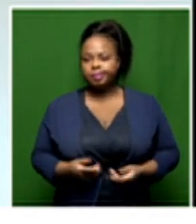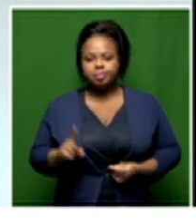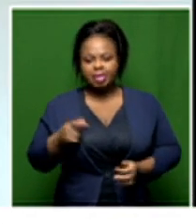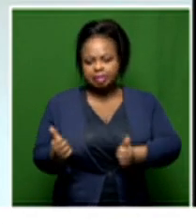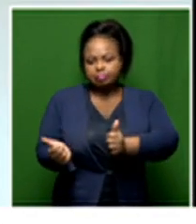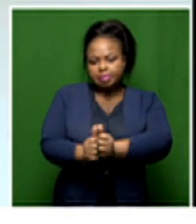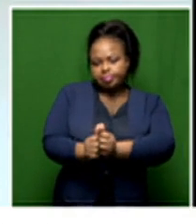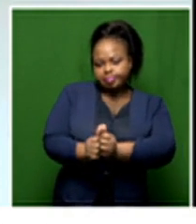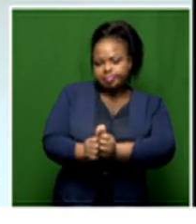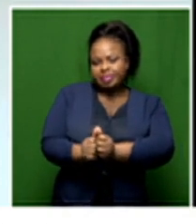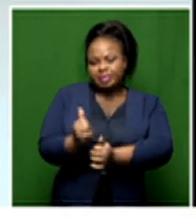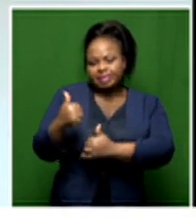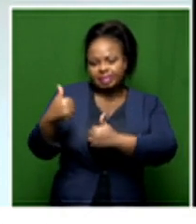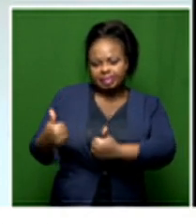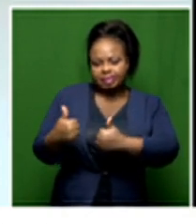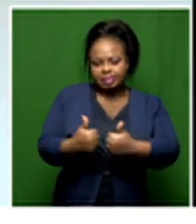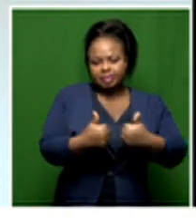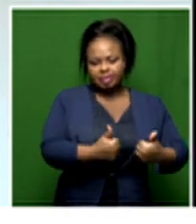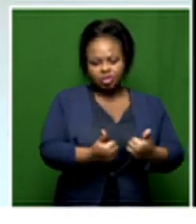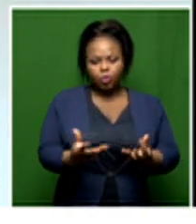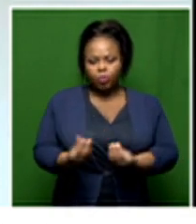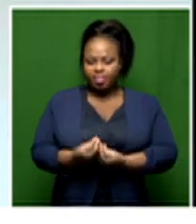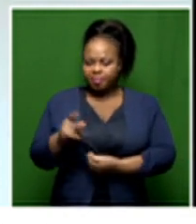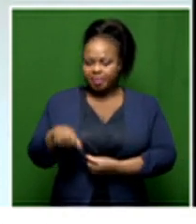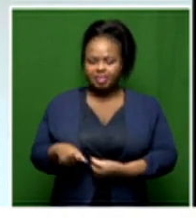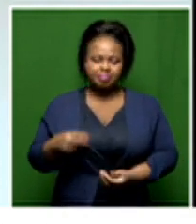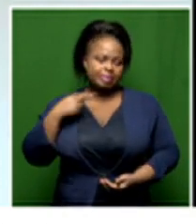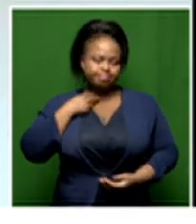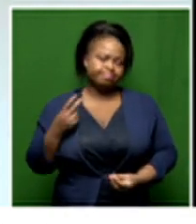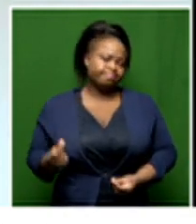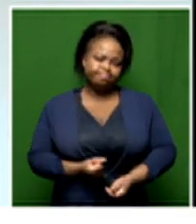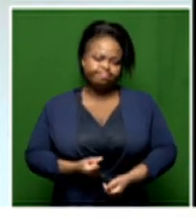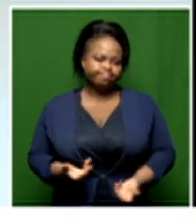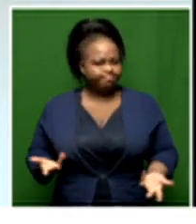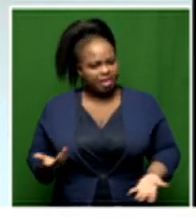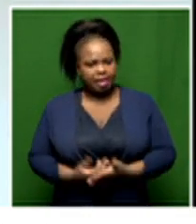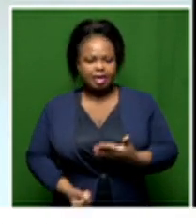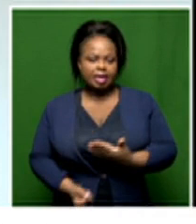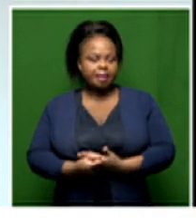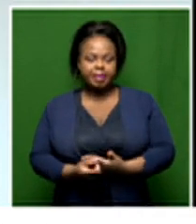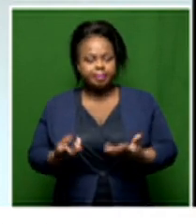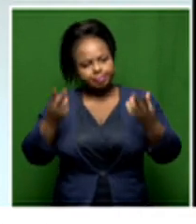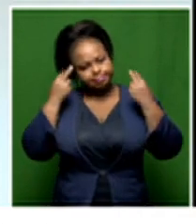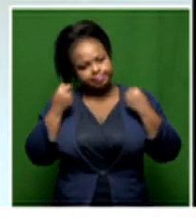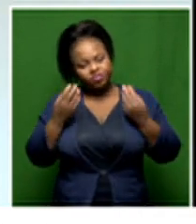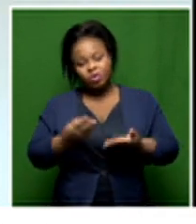in a taxi. So those are unfortunate consequences of